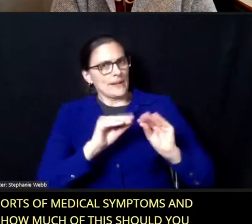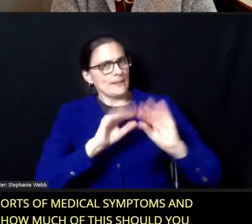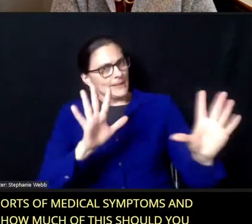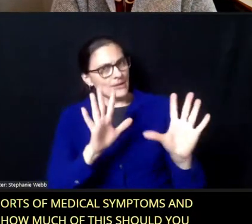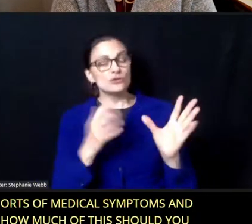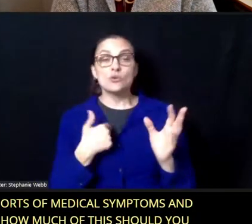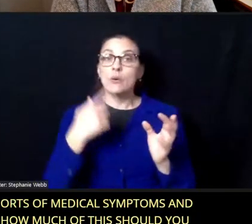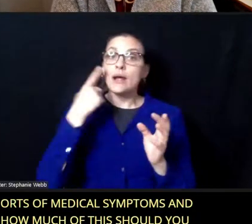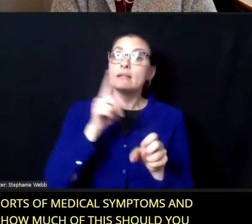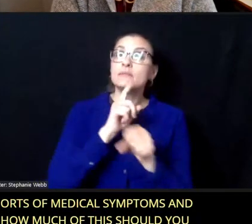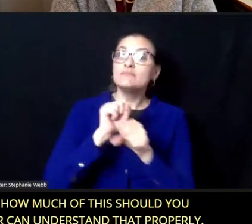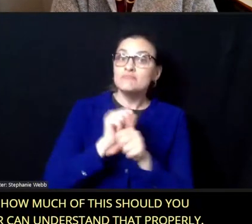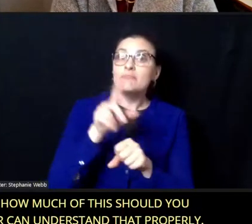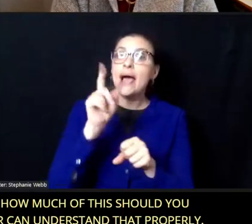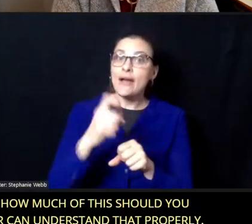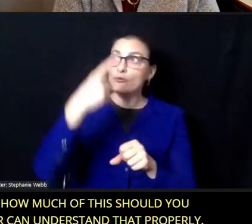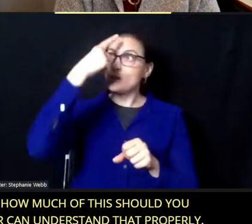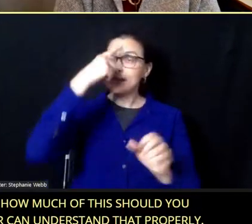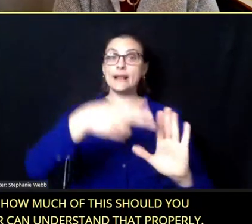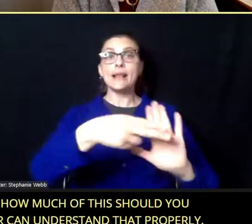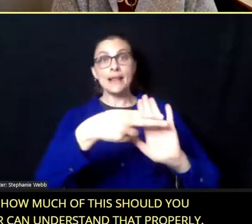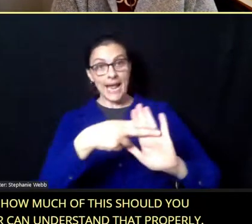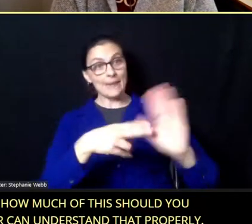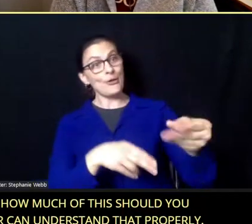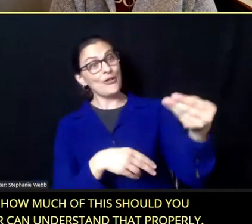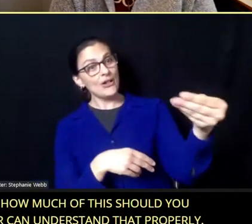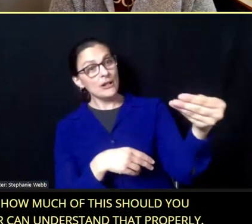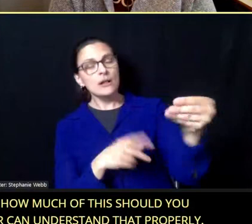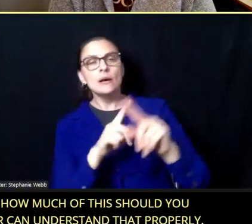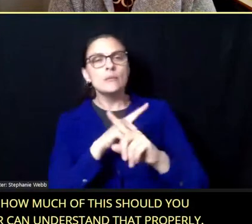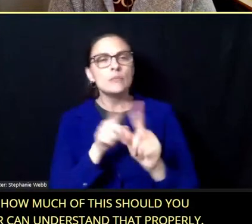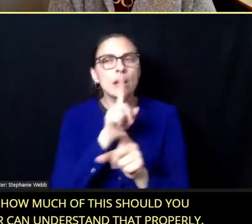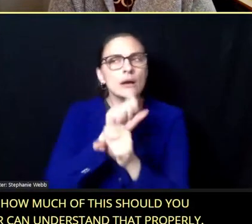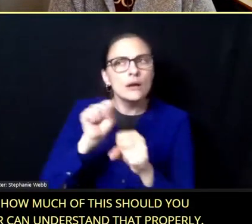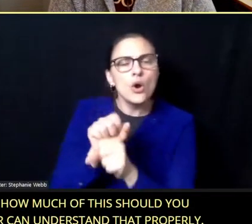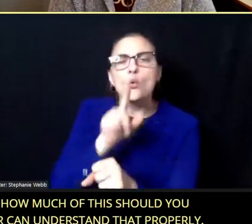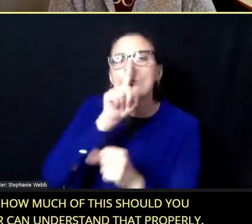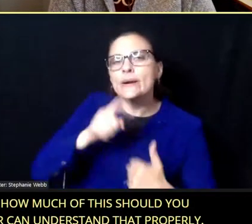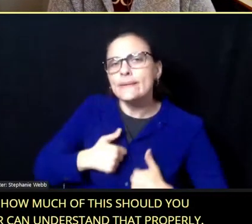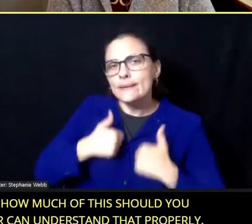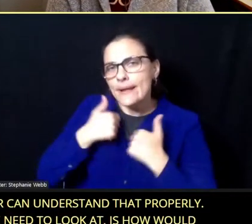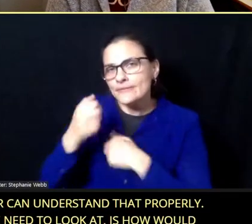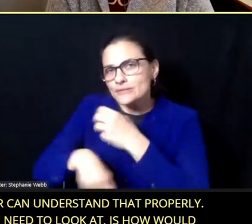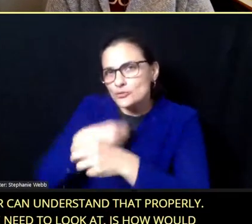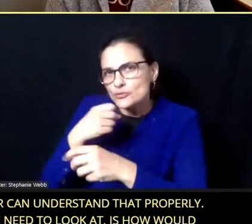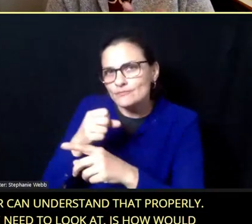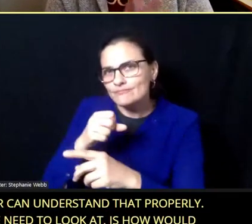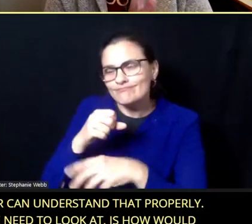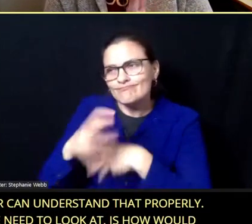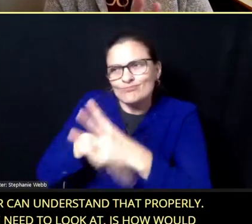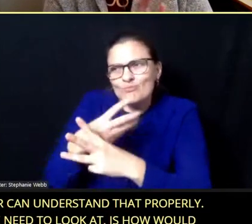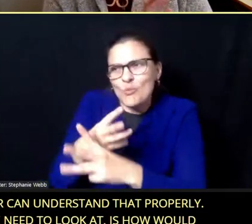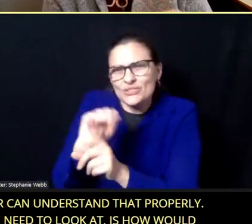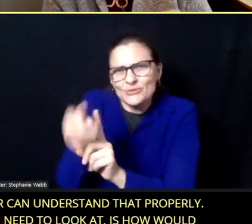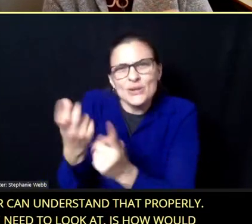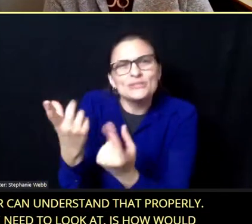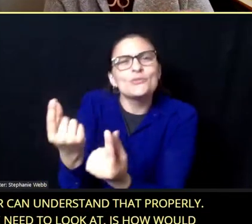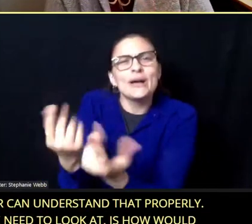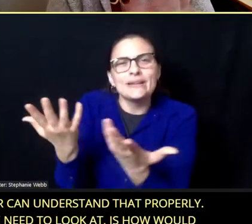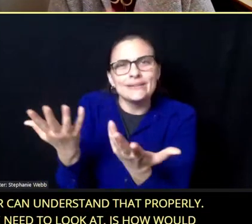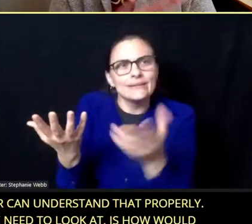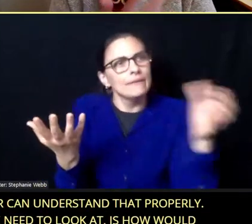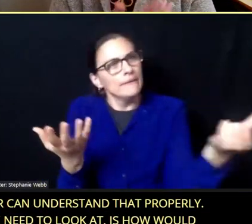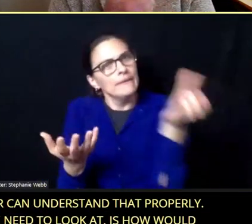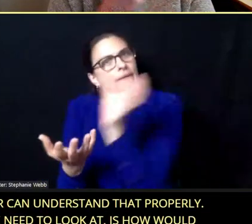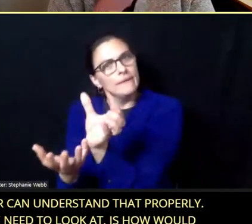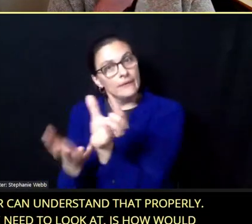decision context? I wonder if I could offer another example that sort of kind of a, not that medicine isn't an everyday